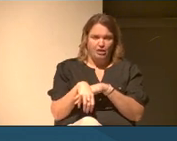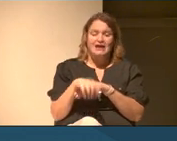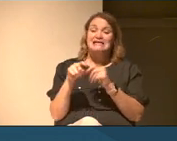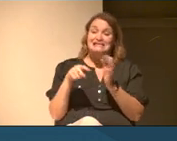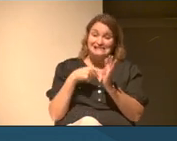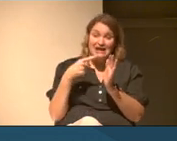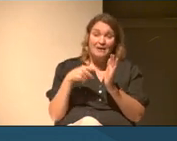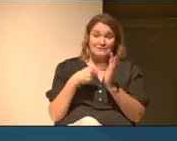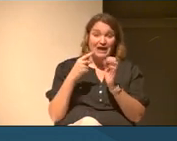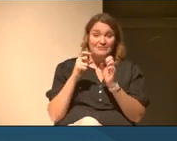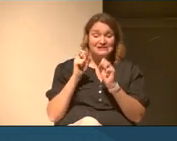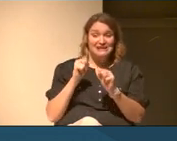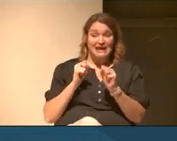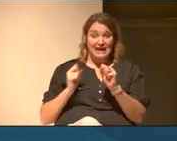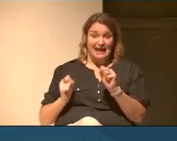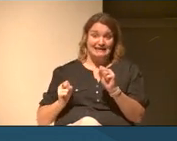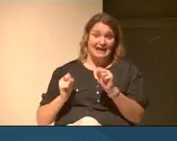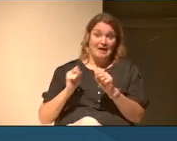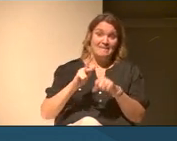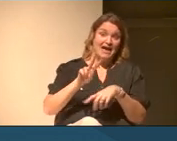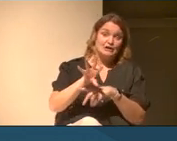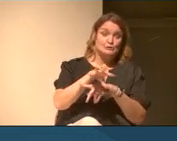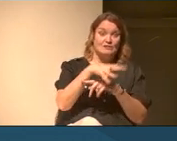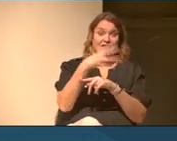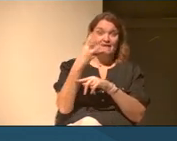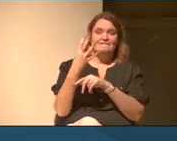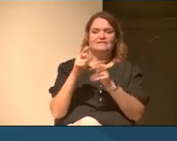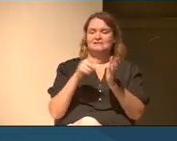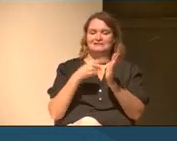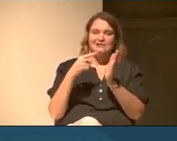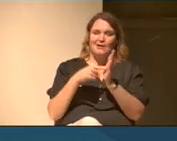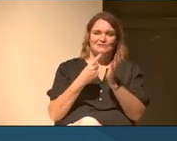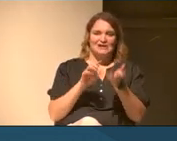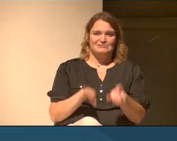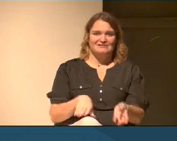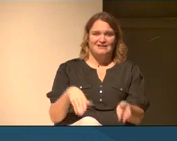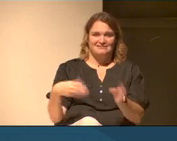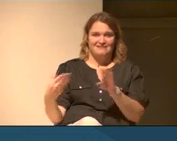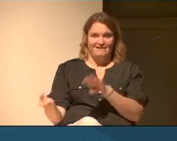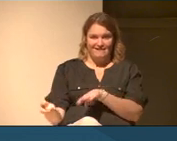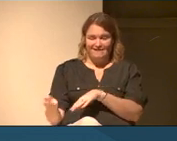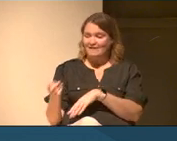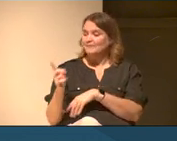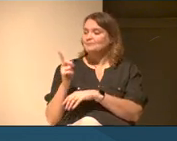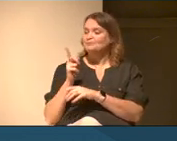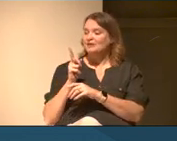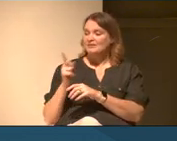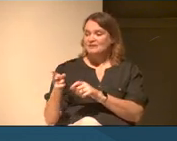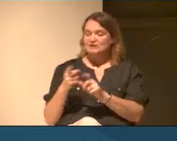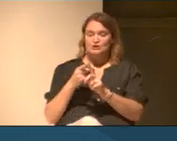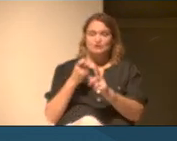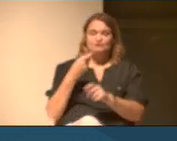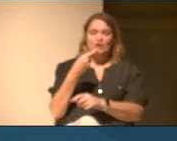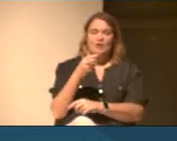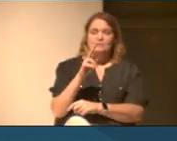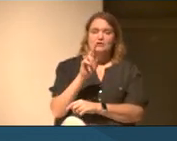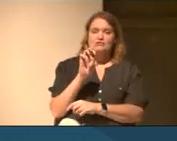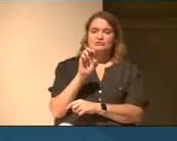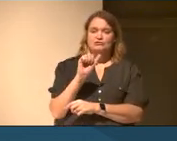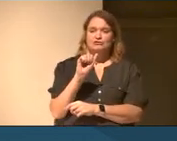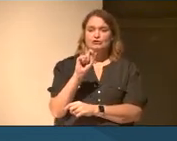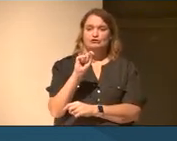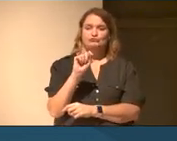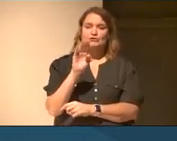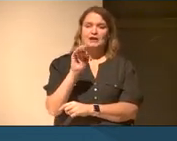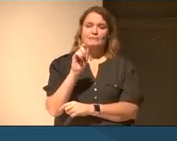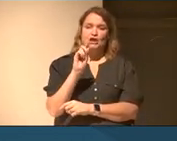often they die from this hot water. And what you see on the right, this is from the Great Barrier Reef in 2016, 2017, when there was a ton